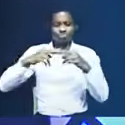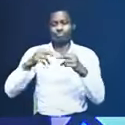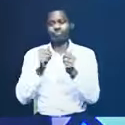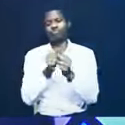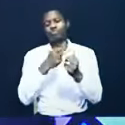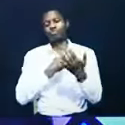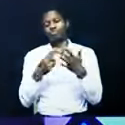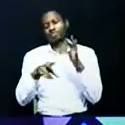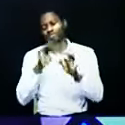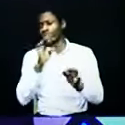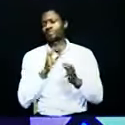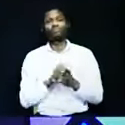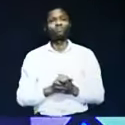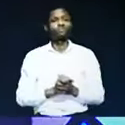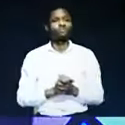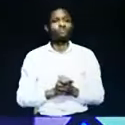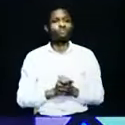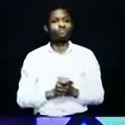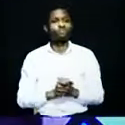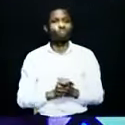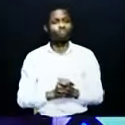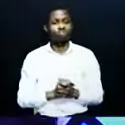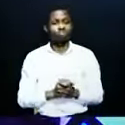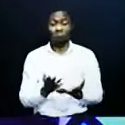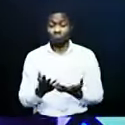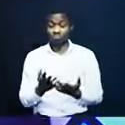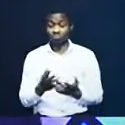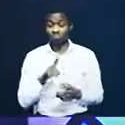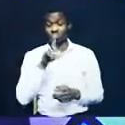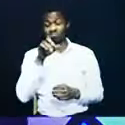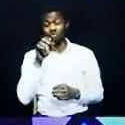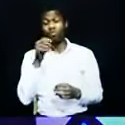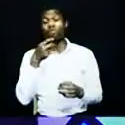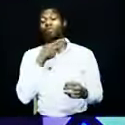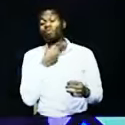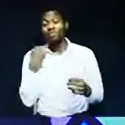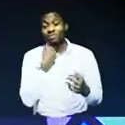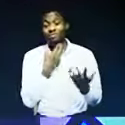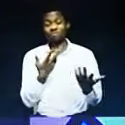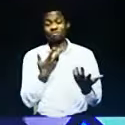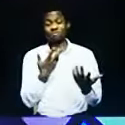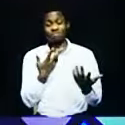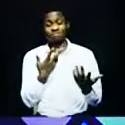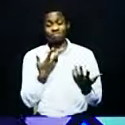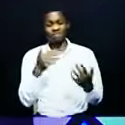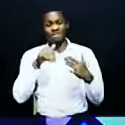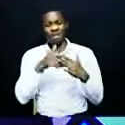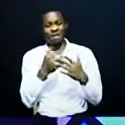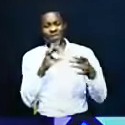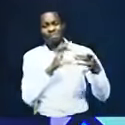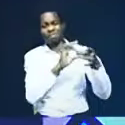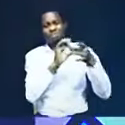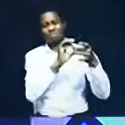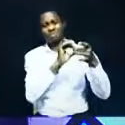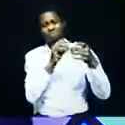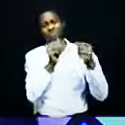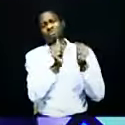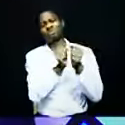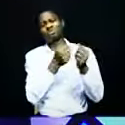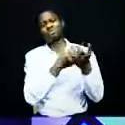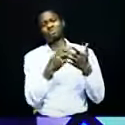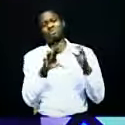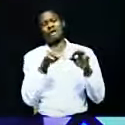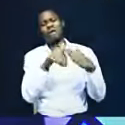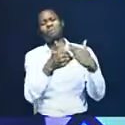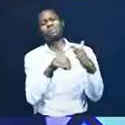Na pampi be any ho. Are you a pastor? We are so full. What is your connection? How what about your fellowship with the Lord?